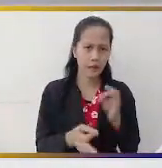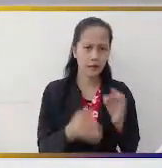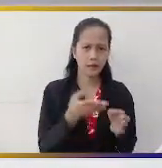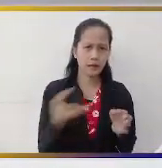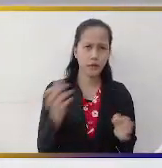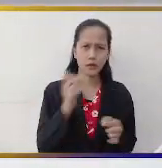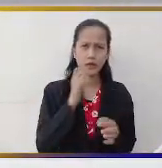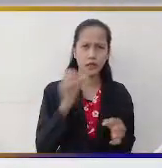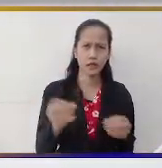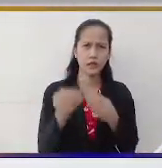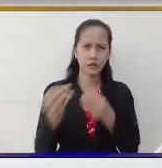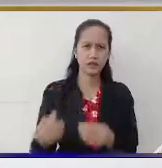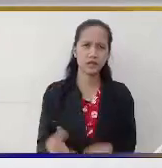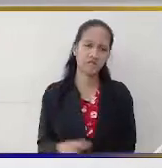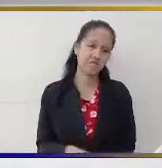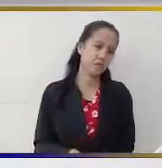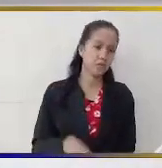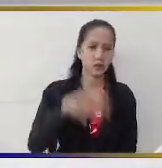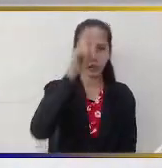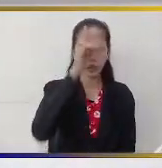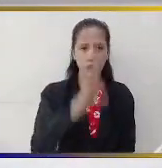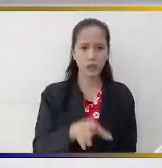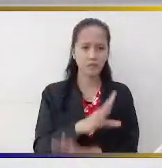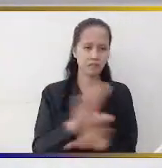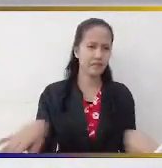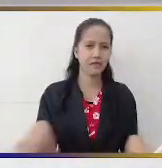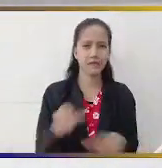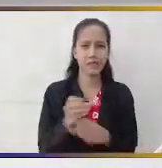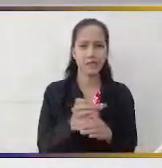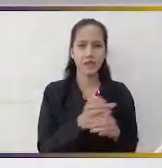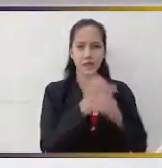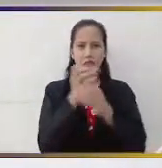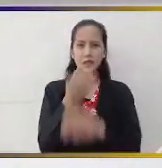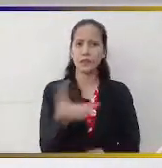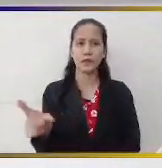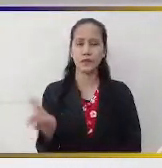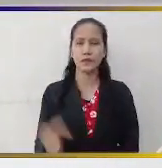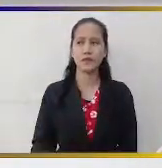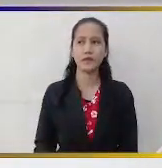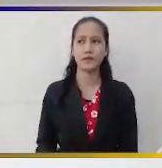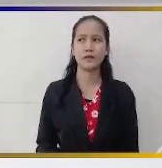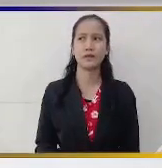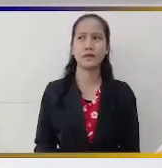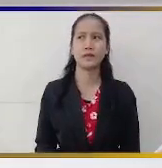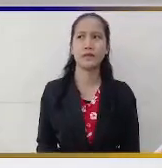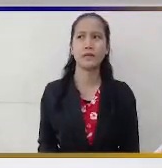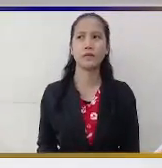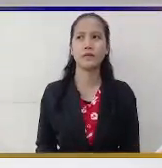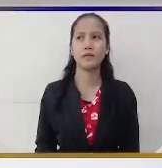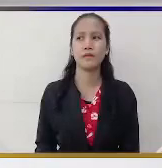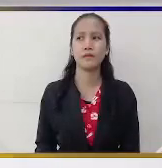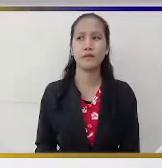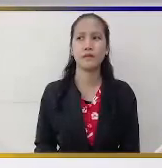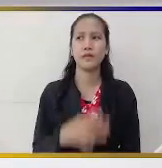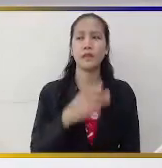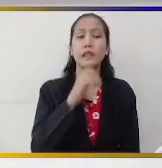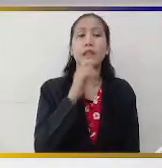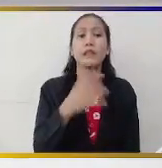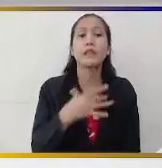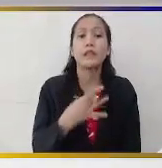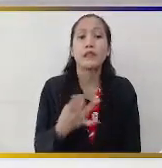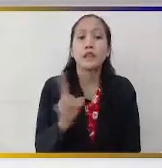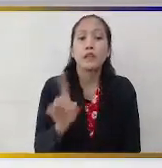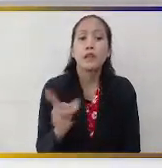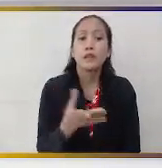God will take care of you. God will give it. God will take care of this, but not like you want. It's going to